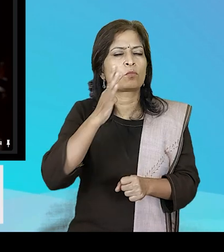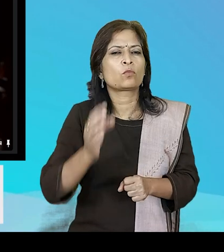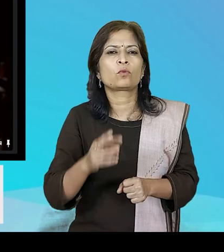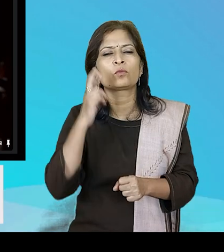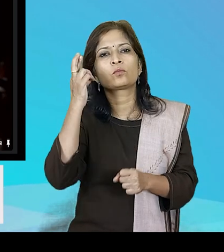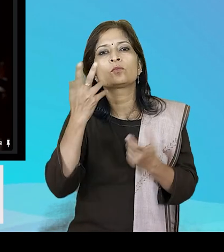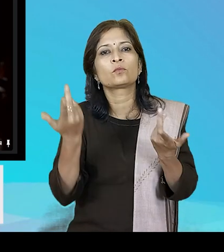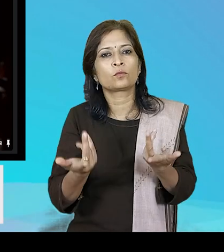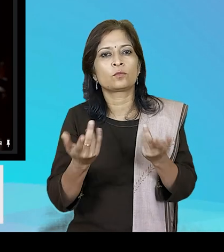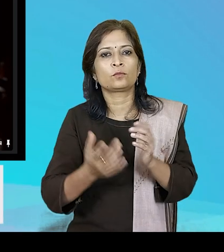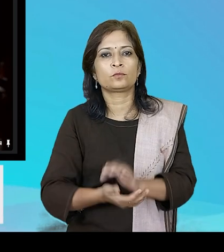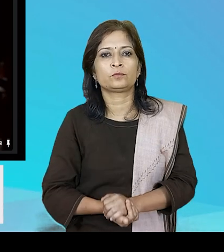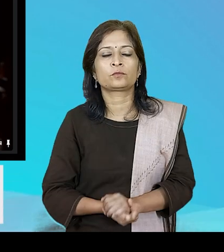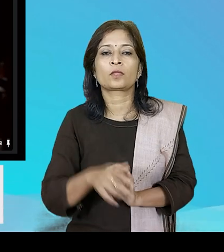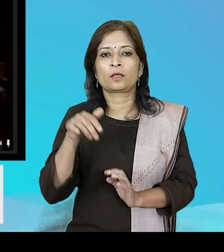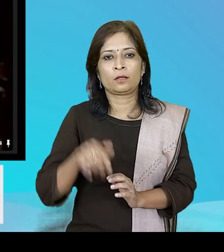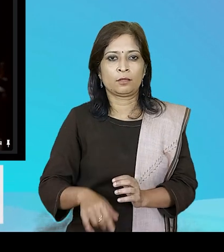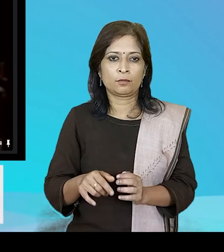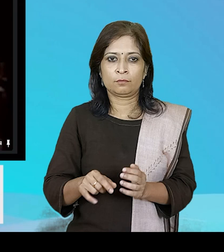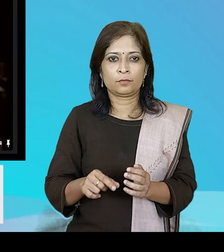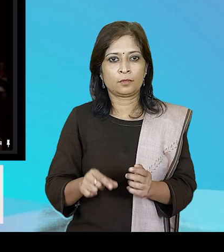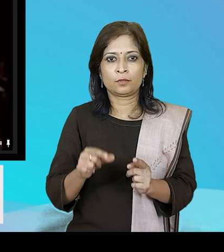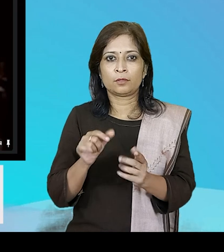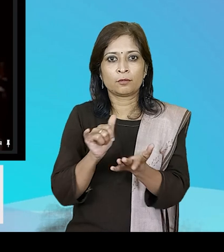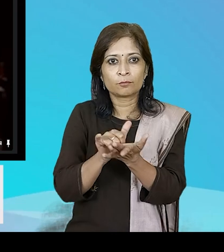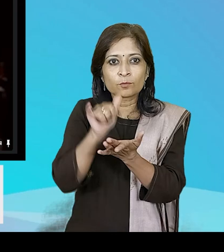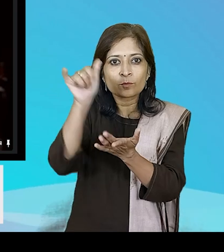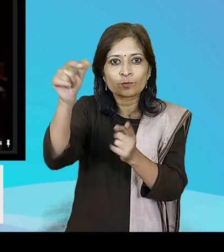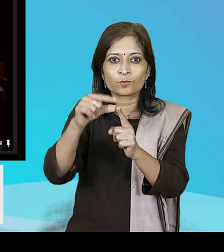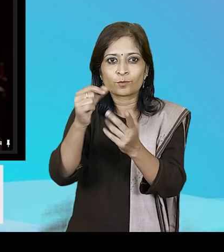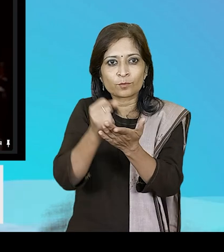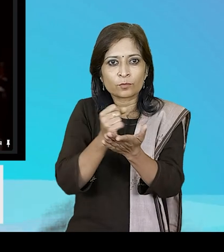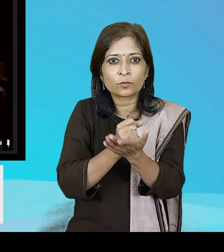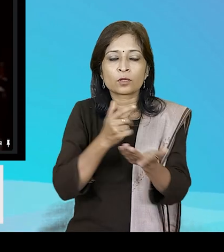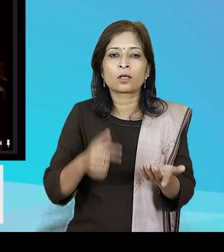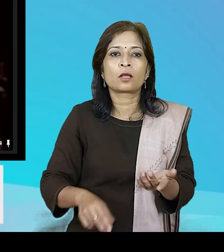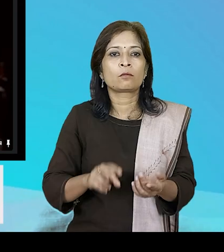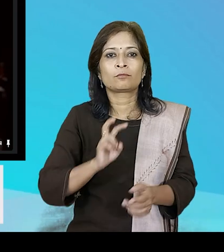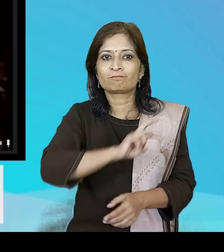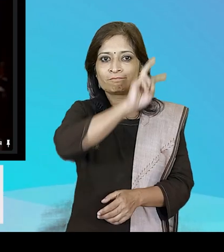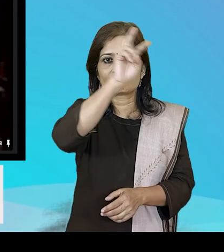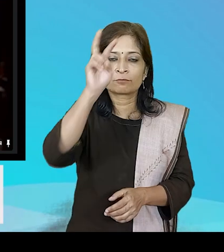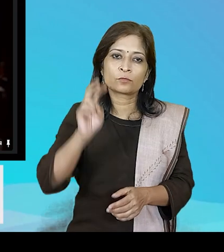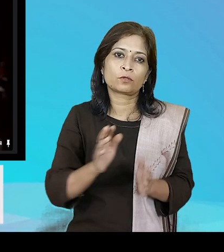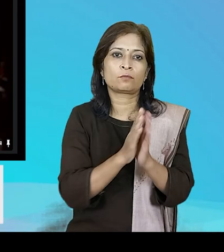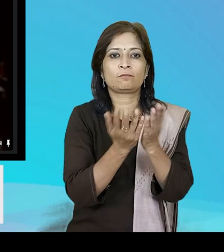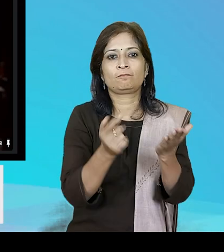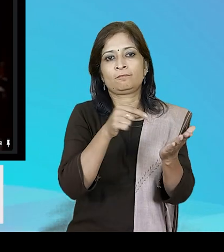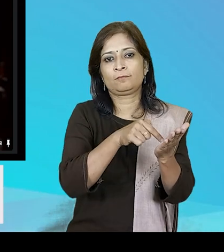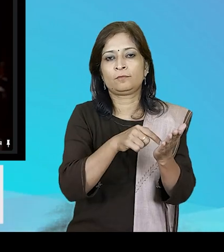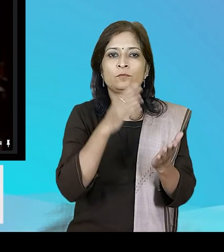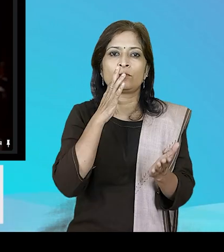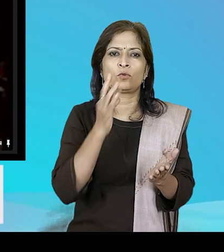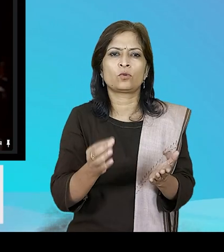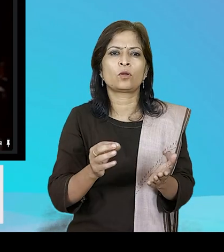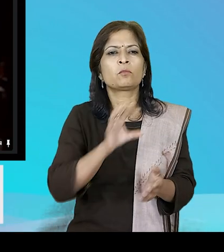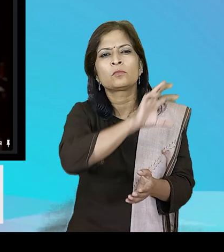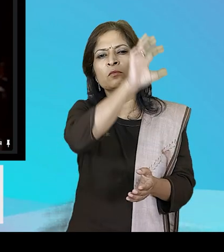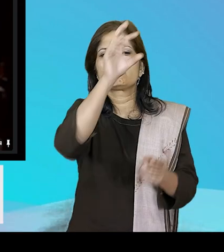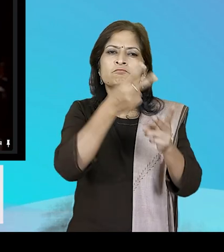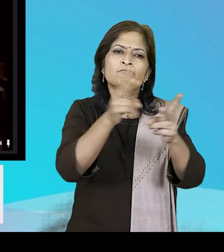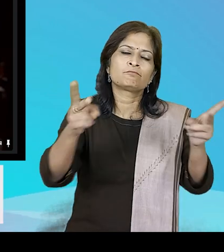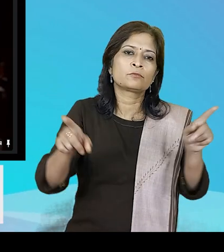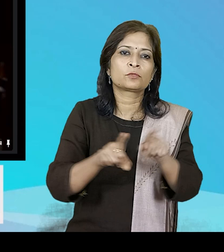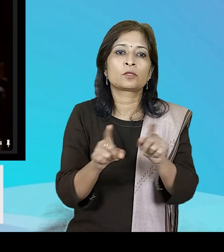documents? So, a passport is a travel document that all countries issue